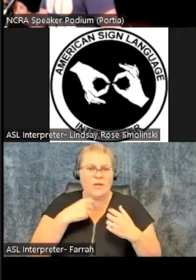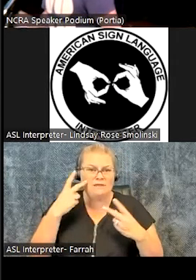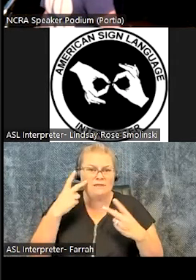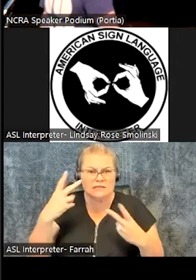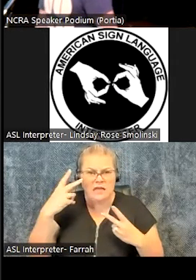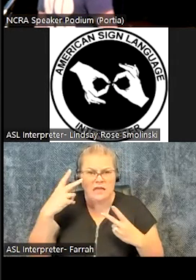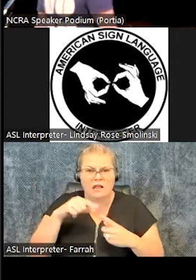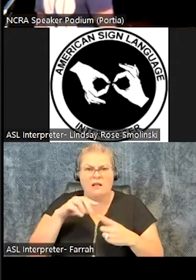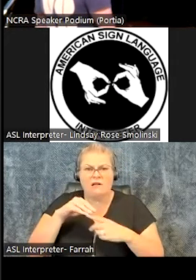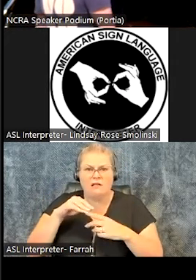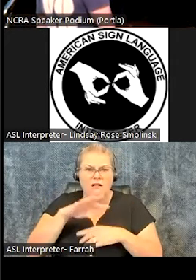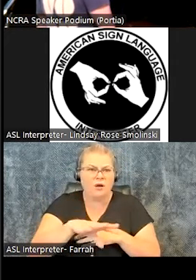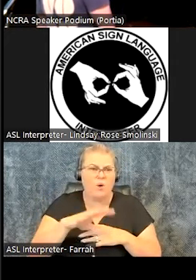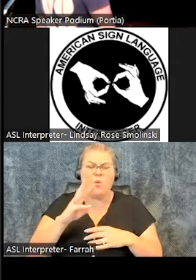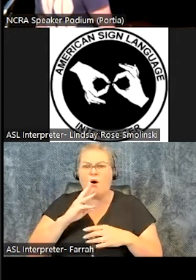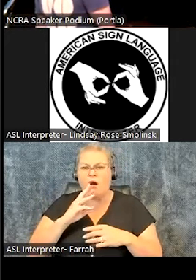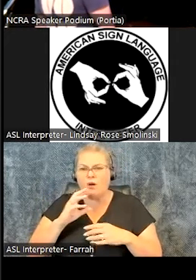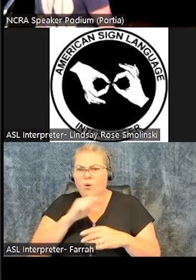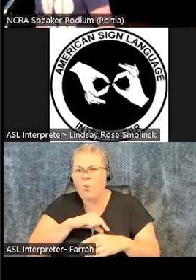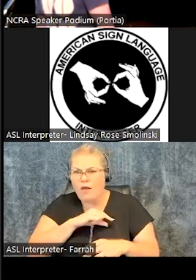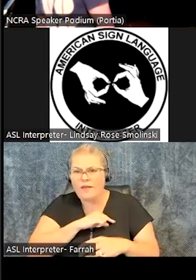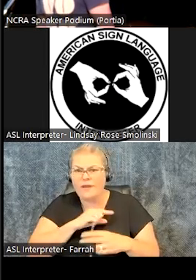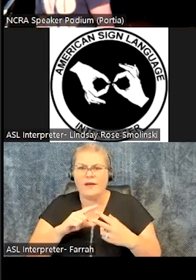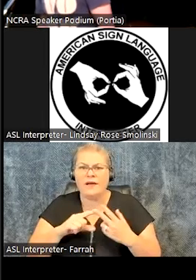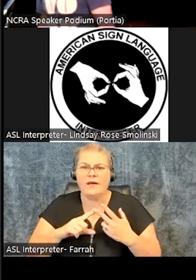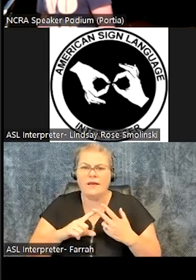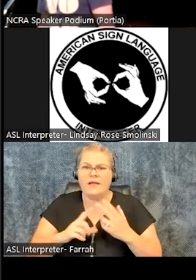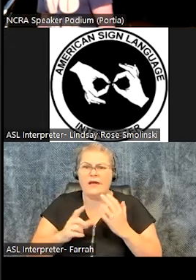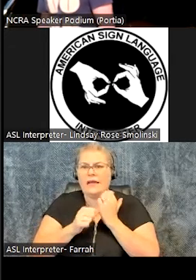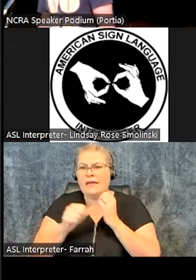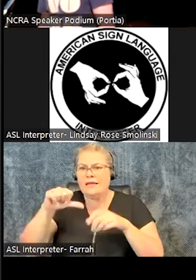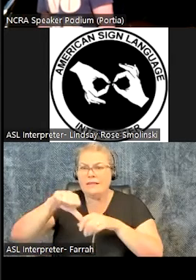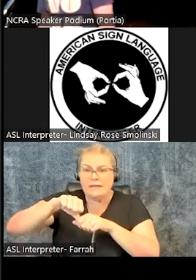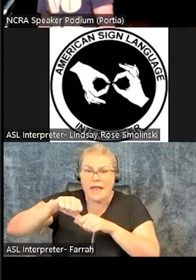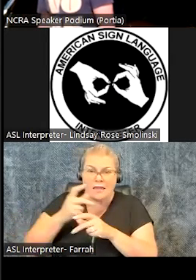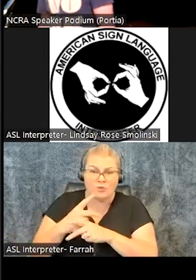fuel production, and on our landfills.